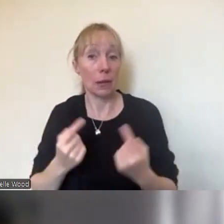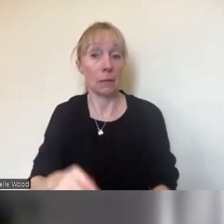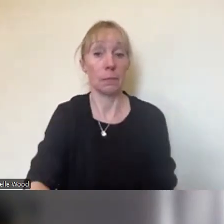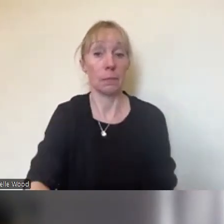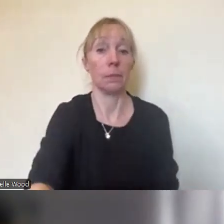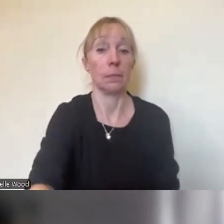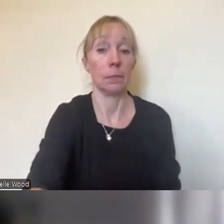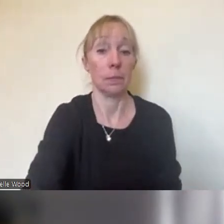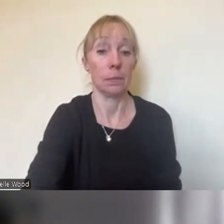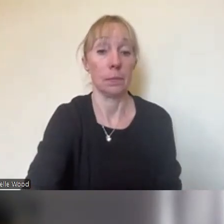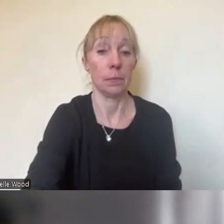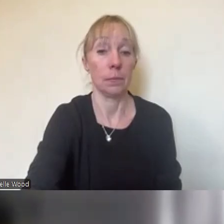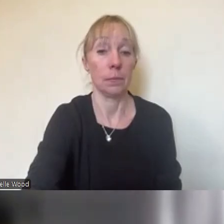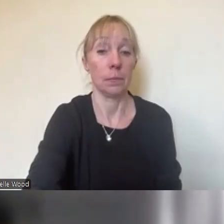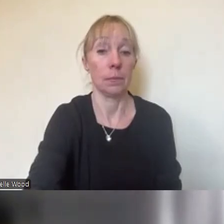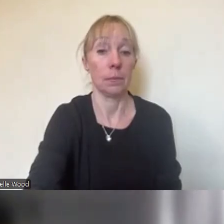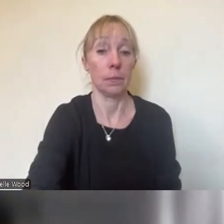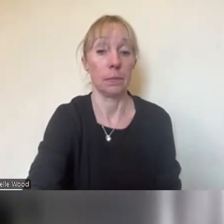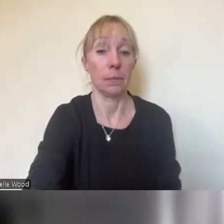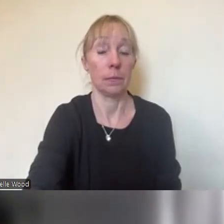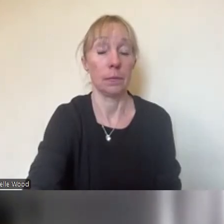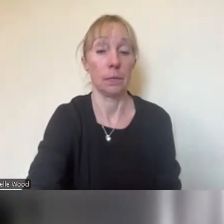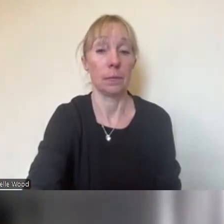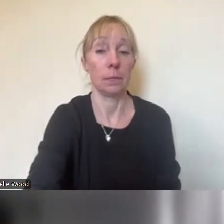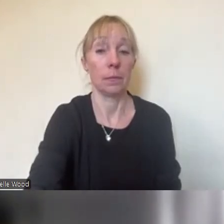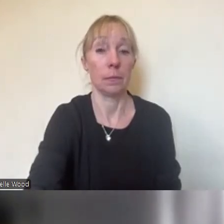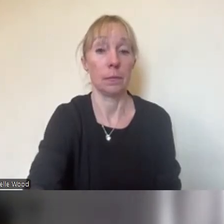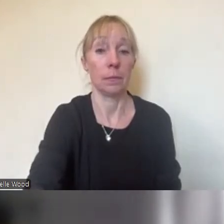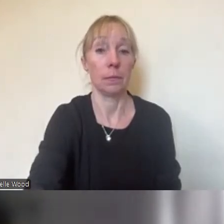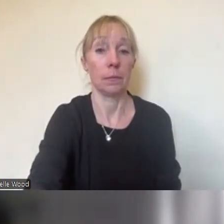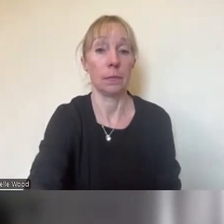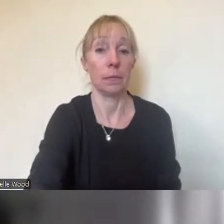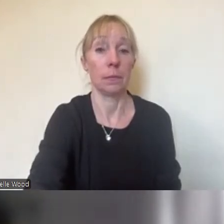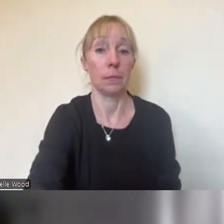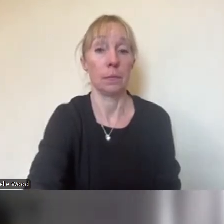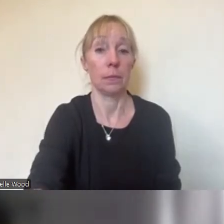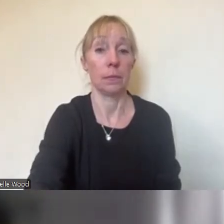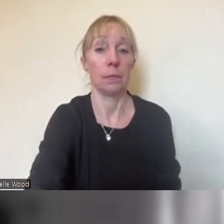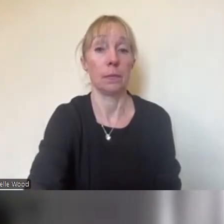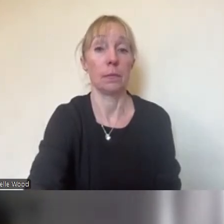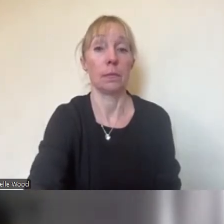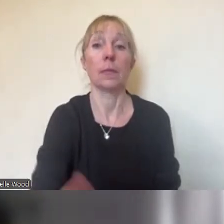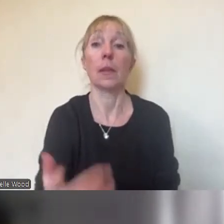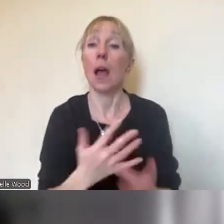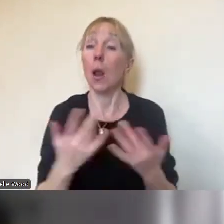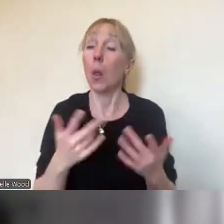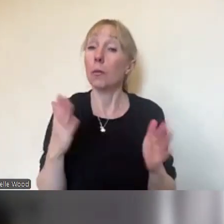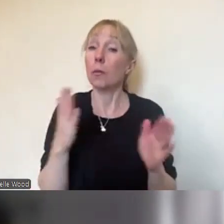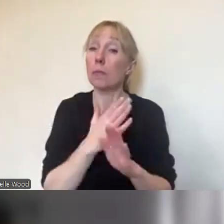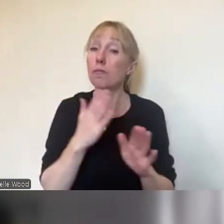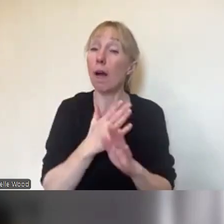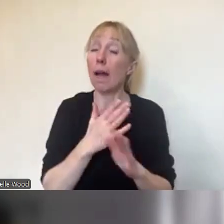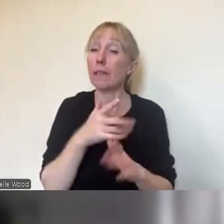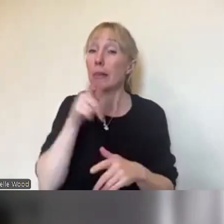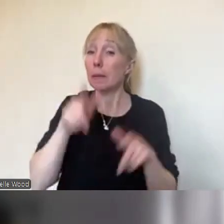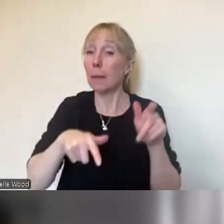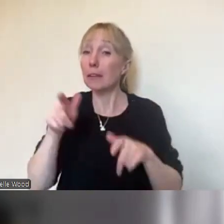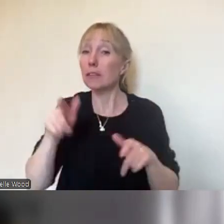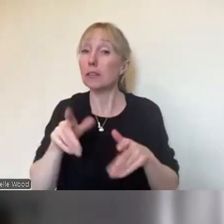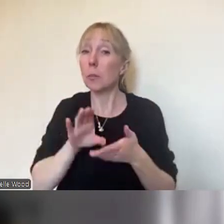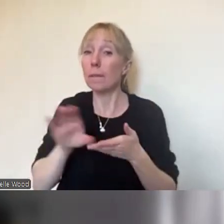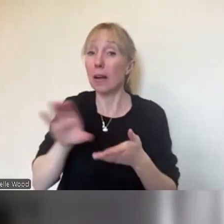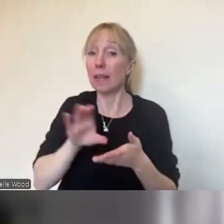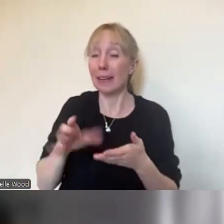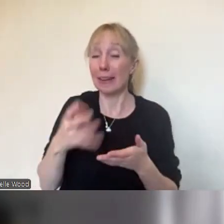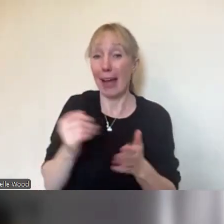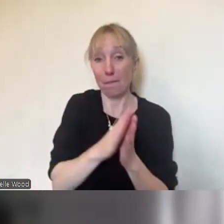If you didn't have your own income, there's a lot of the private patients were funded. So there's a book, an obligants book, that lists who